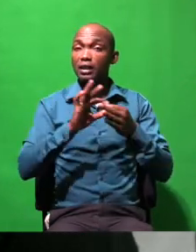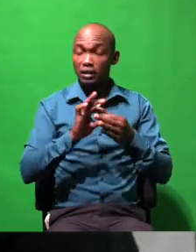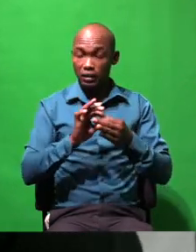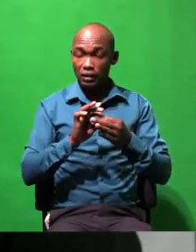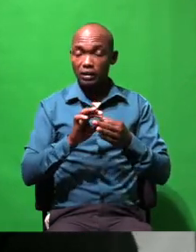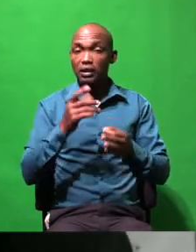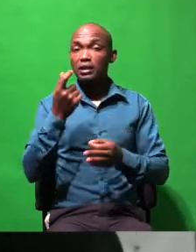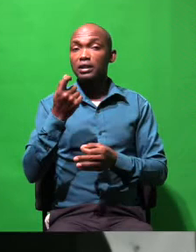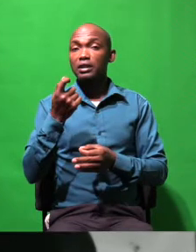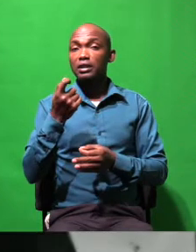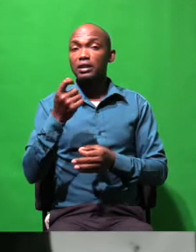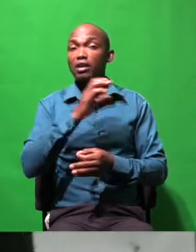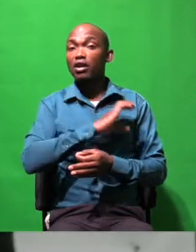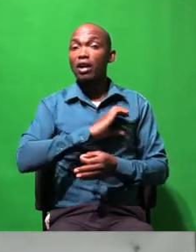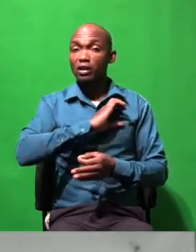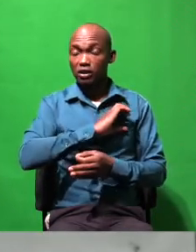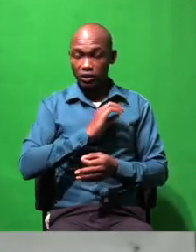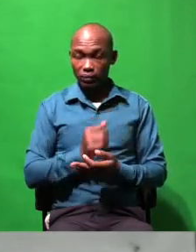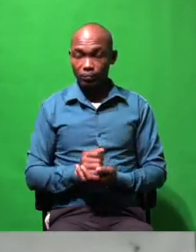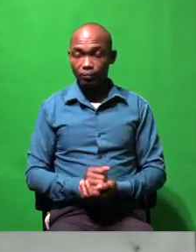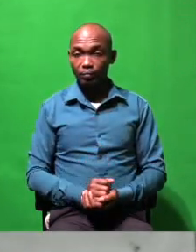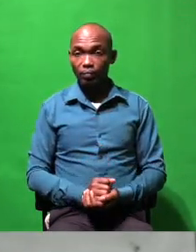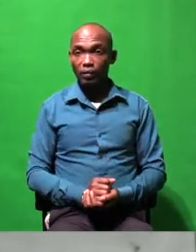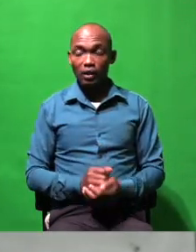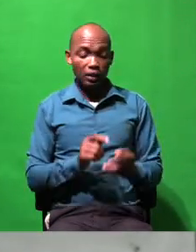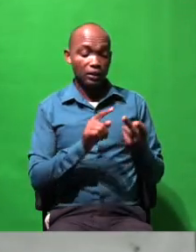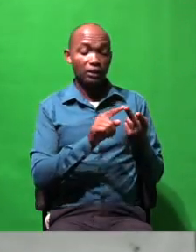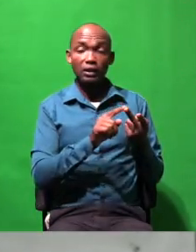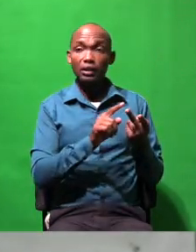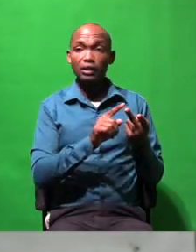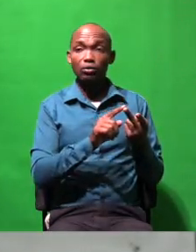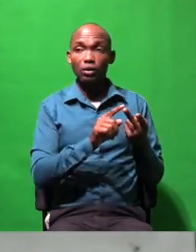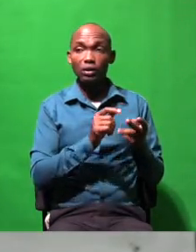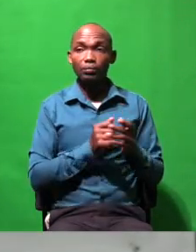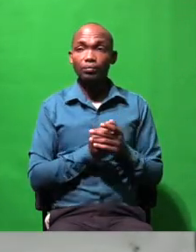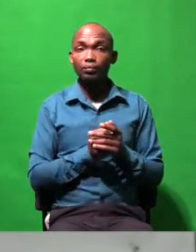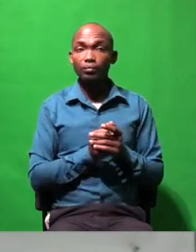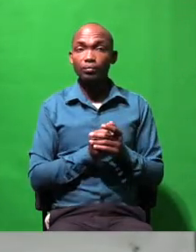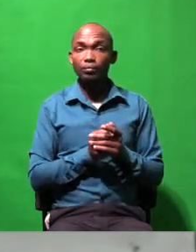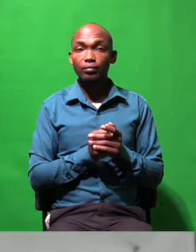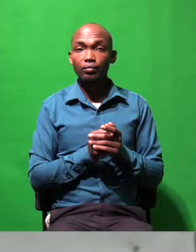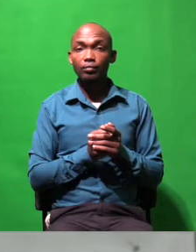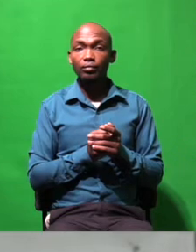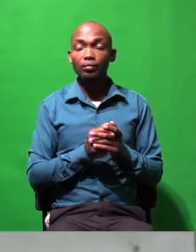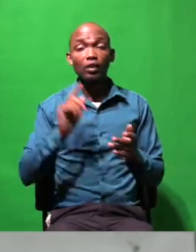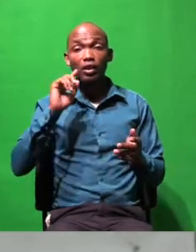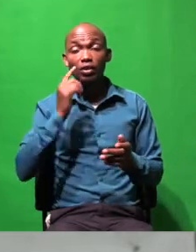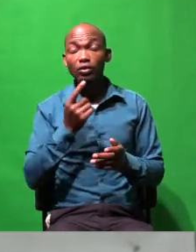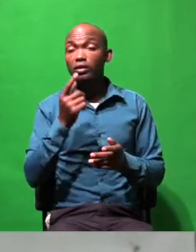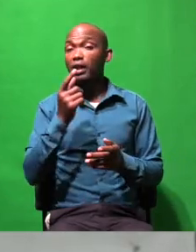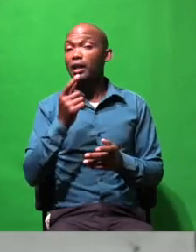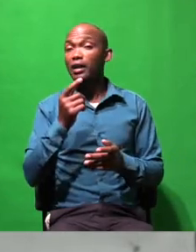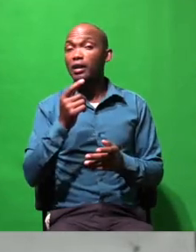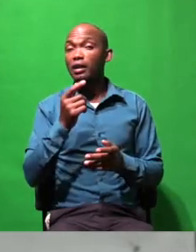or sex-linked characters. And the second one, Zuena, can you try, please?